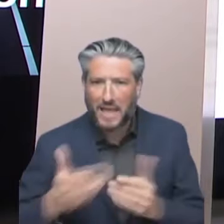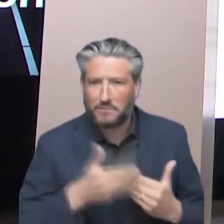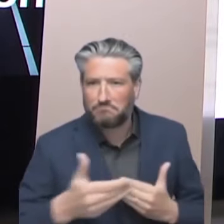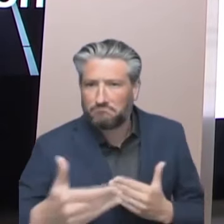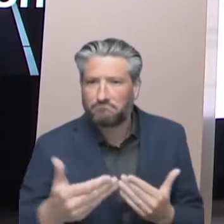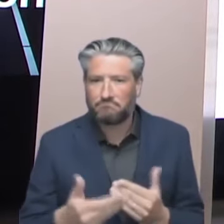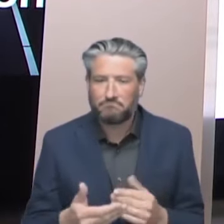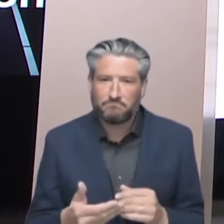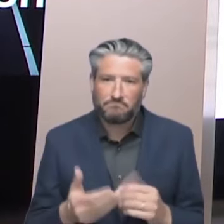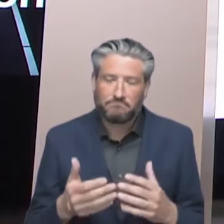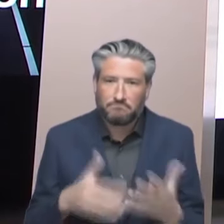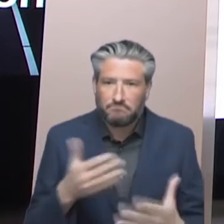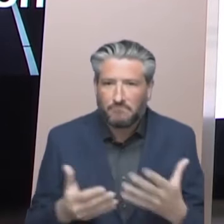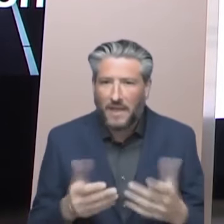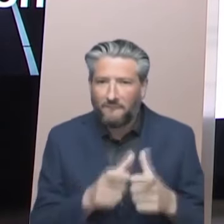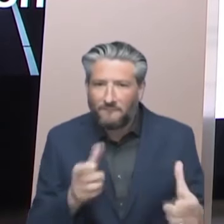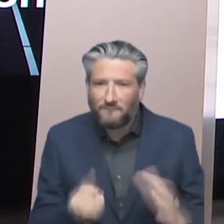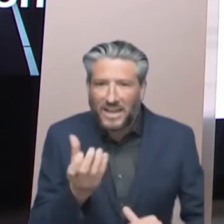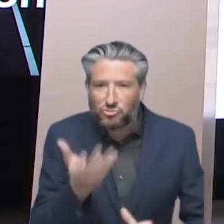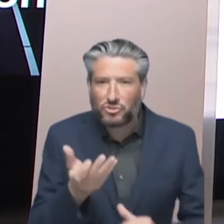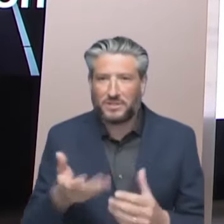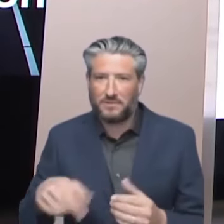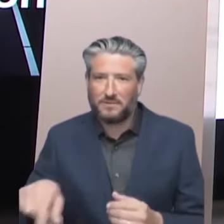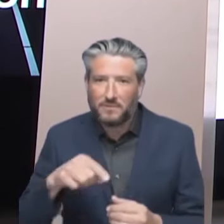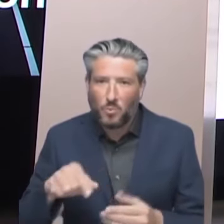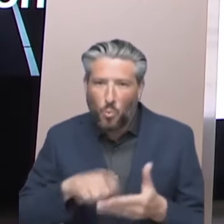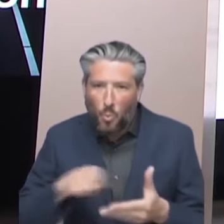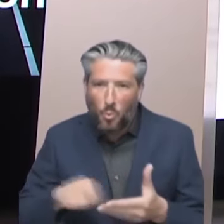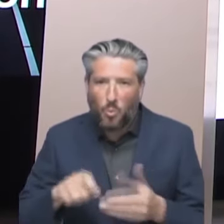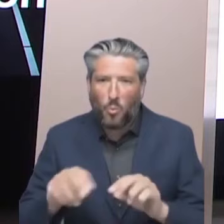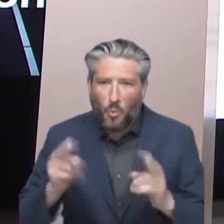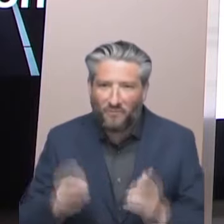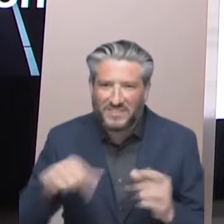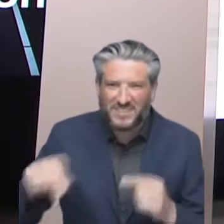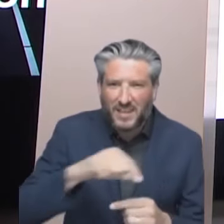will also work on employability and the diversity of their own teams.